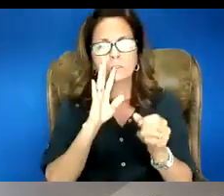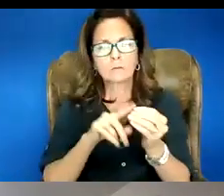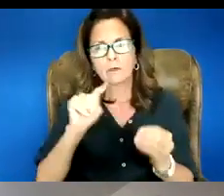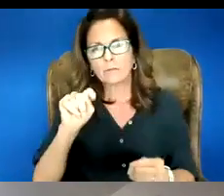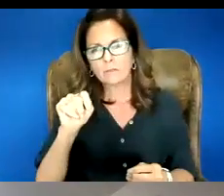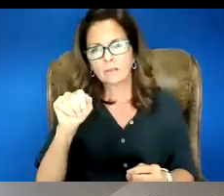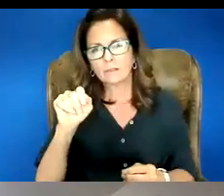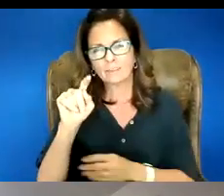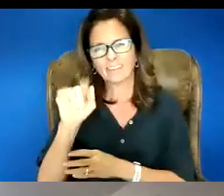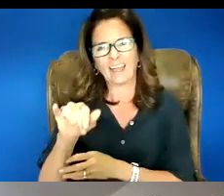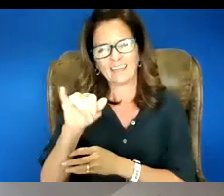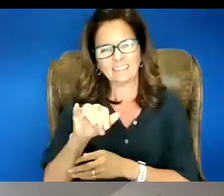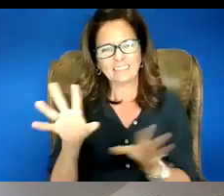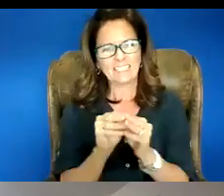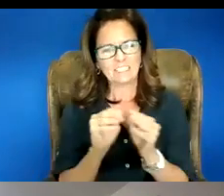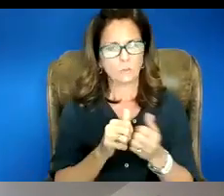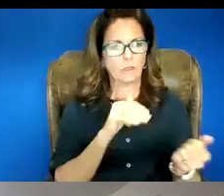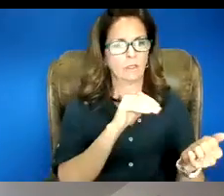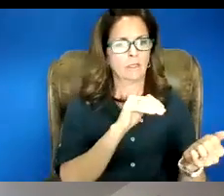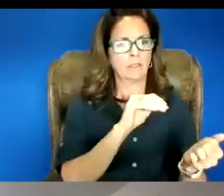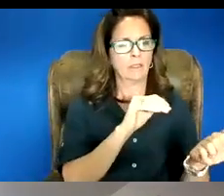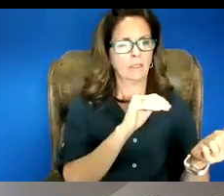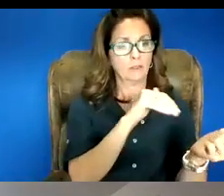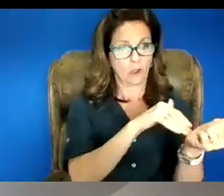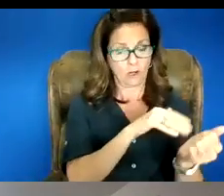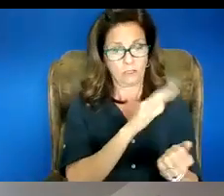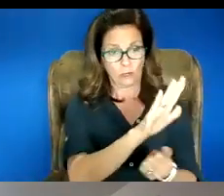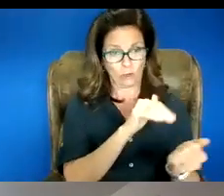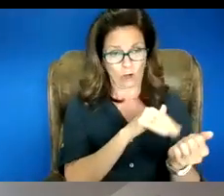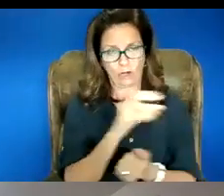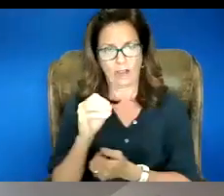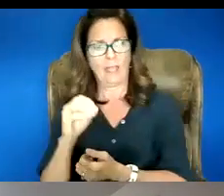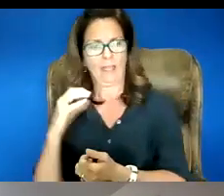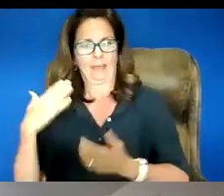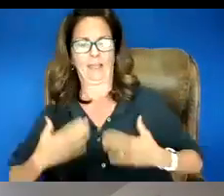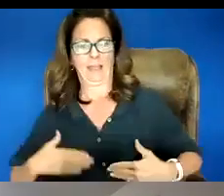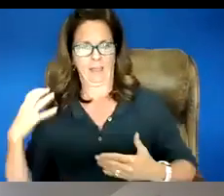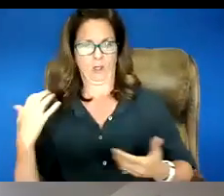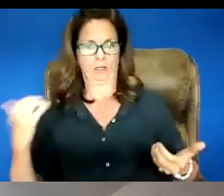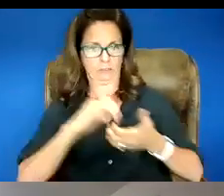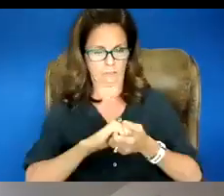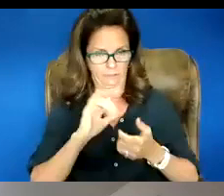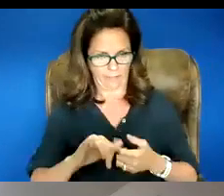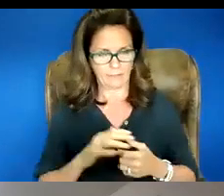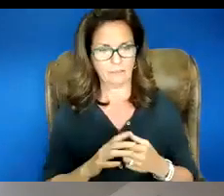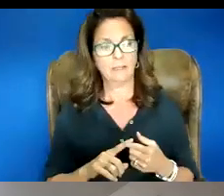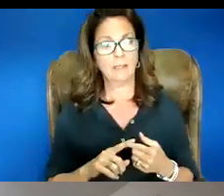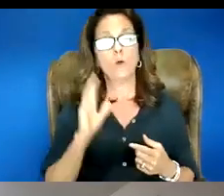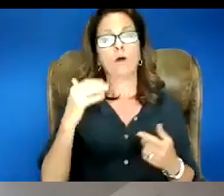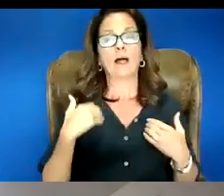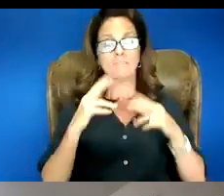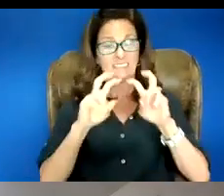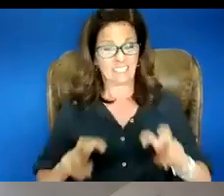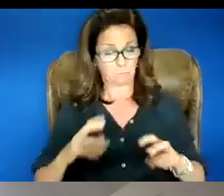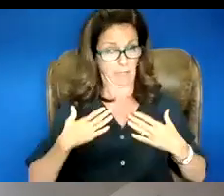care physician and your health coach, and you'll get health assessments, health status assessments, where you'll